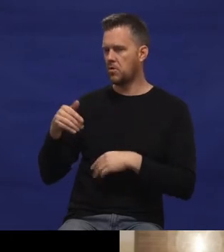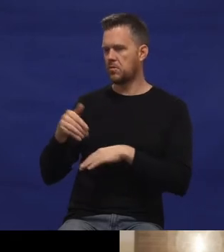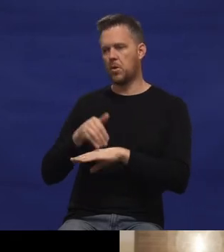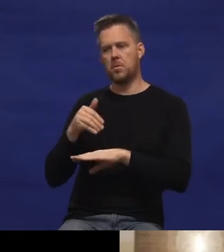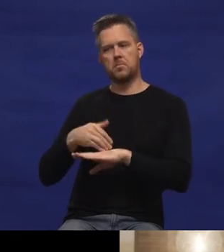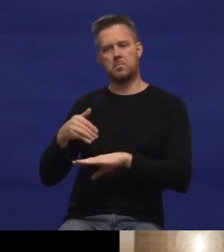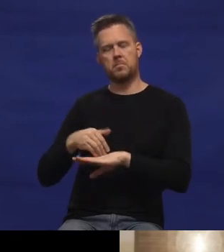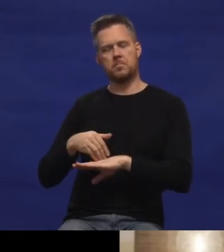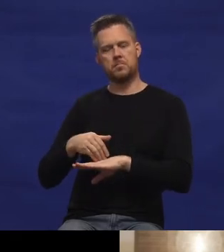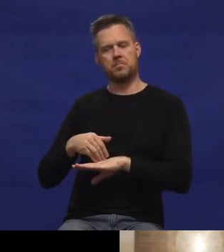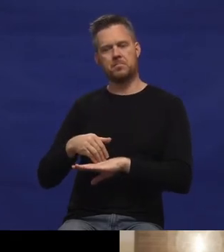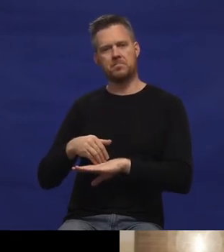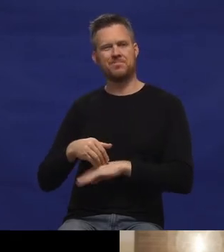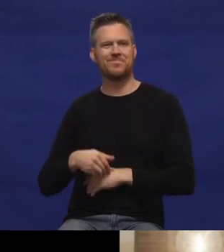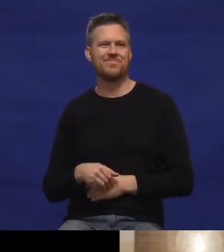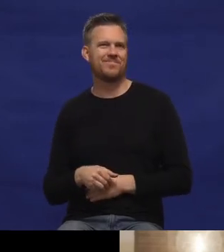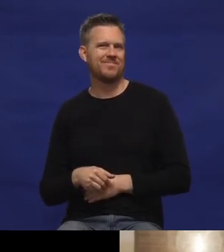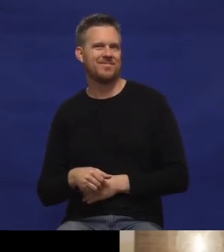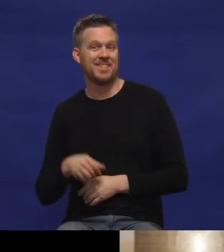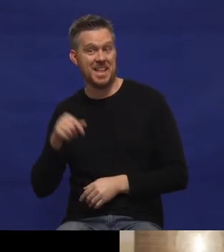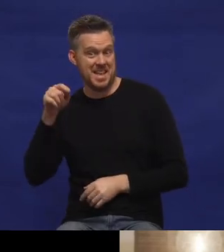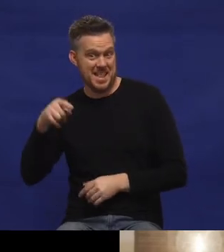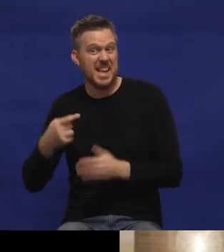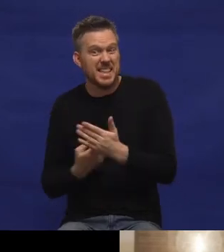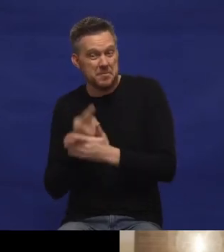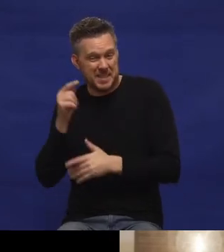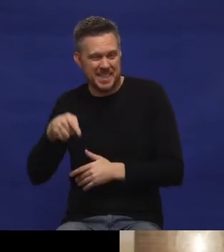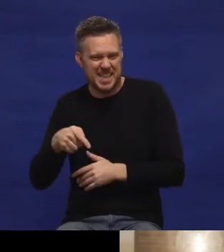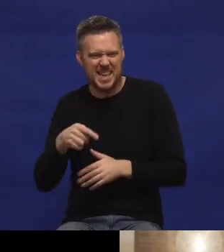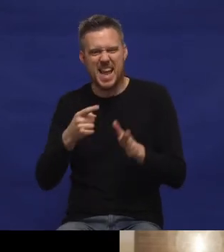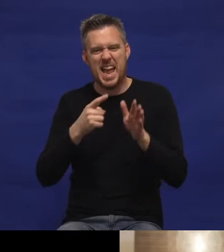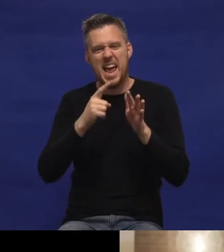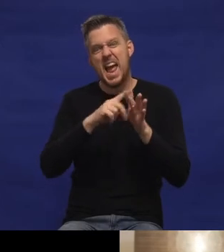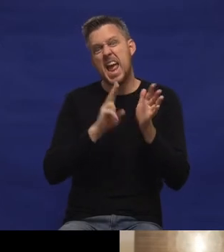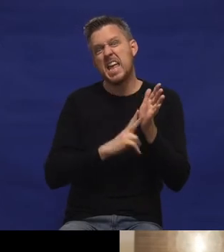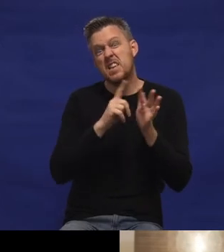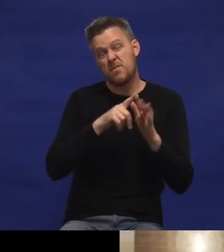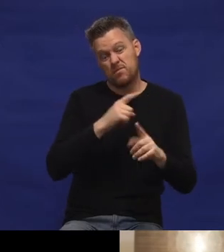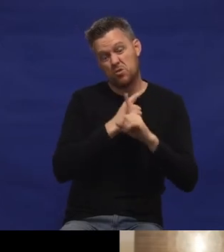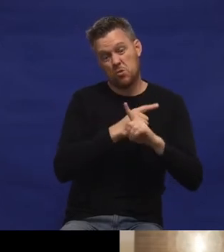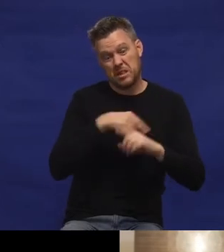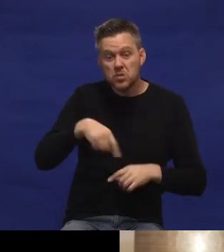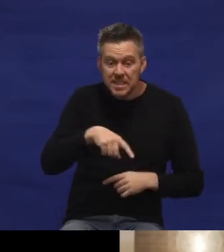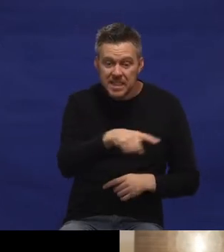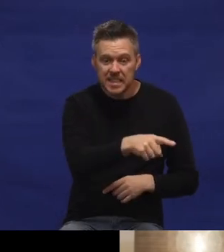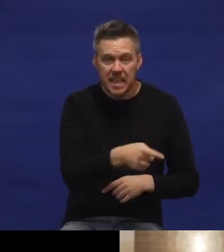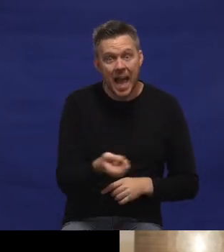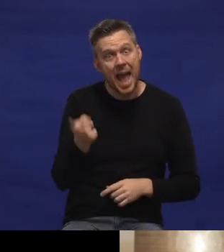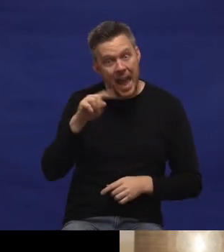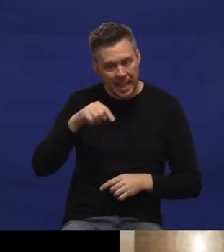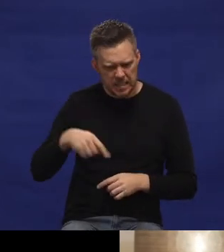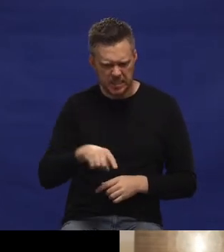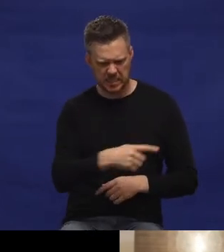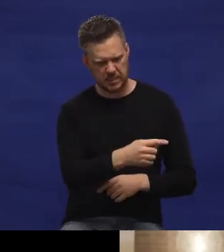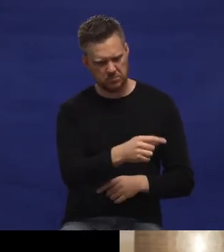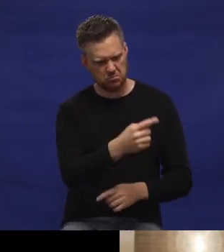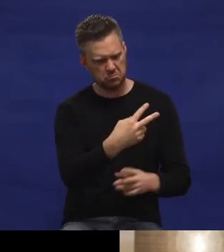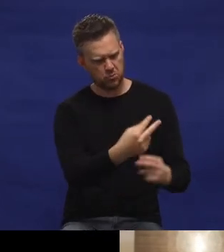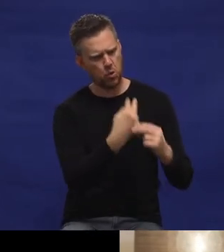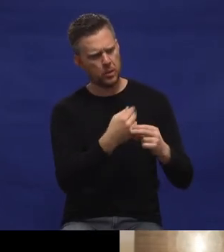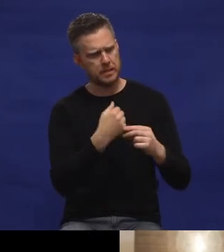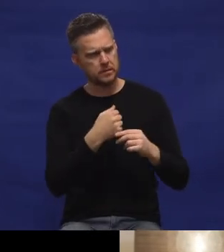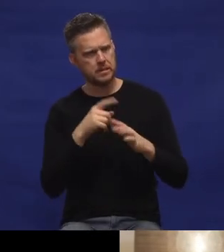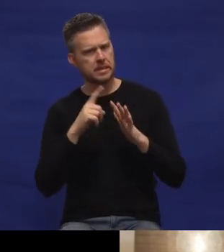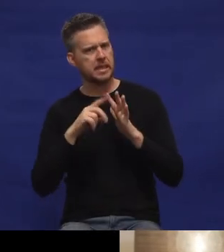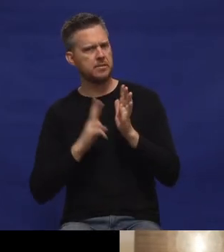problems. And here, that's exactly what's going on. It's not just Eve chatting with the snake. The snake is talking back to Eve. And listen to